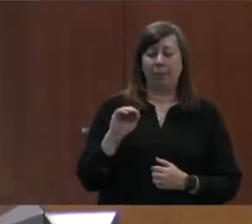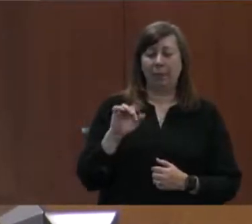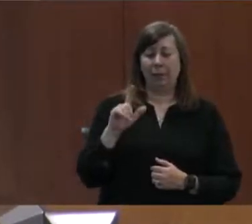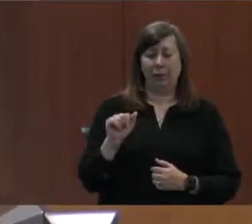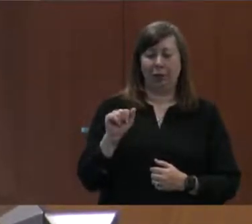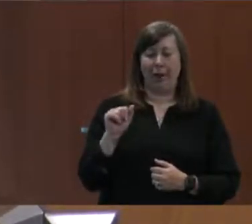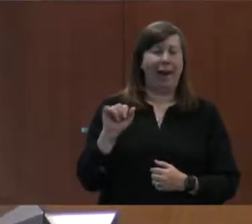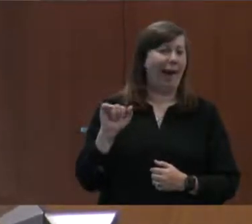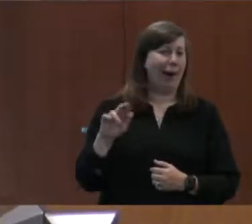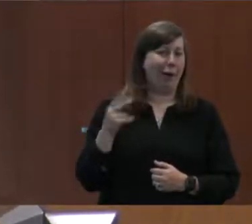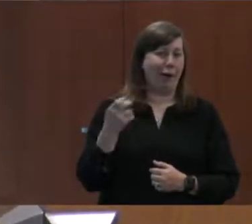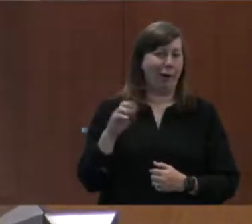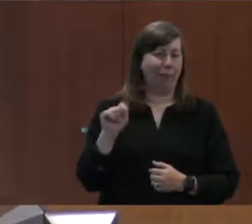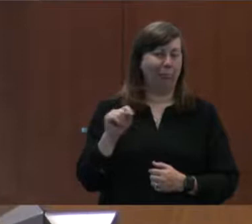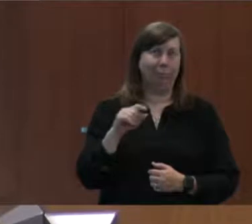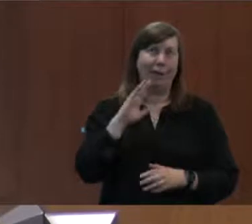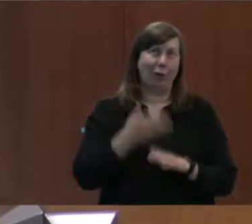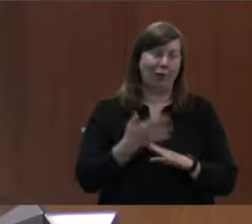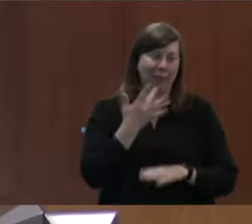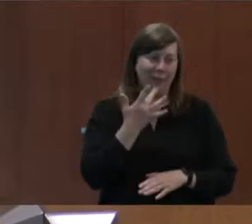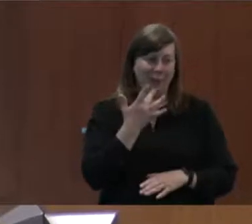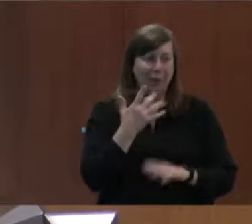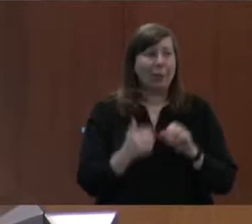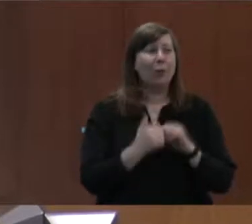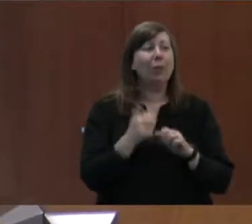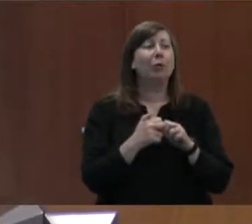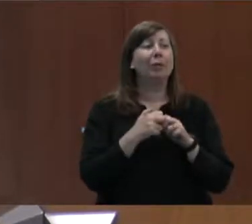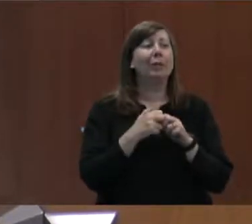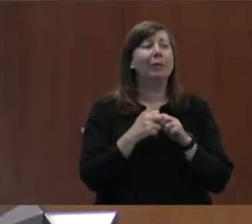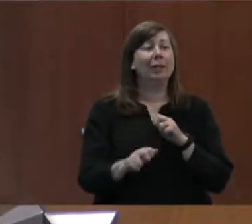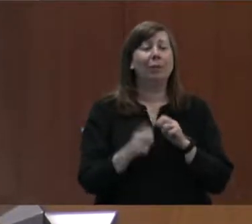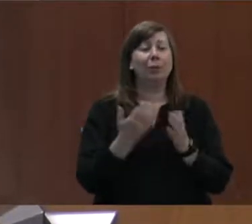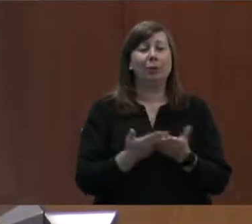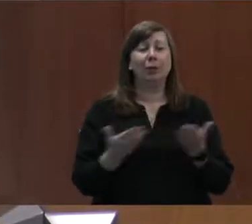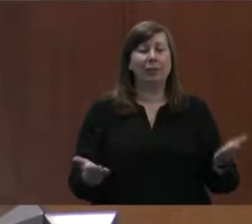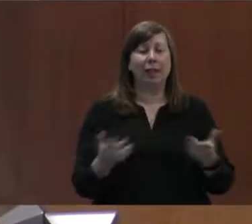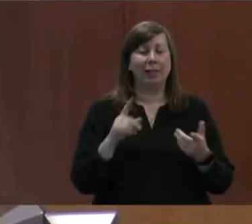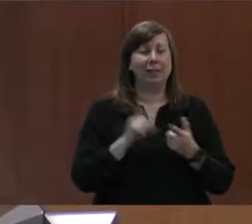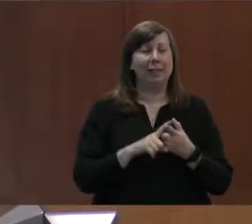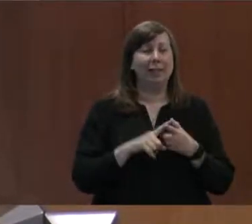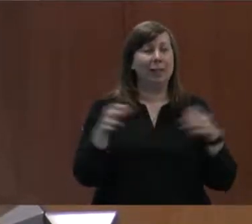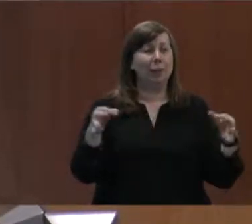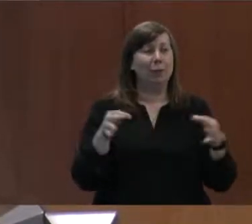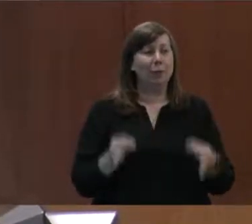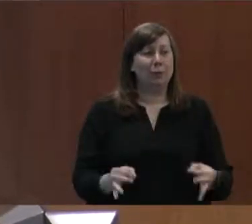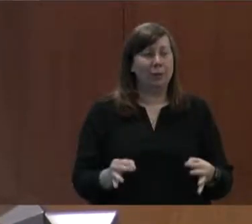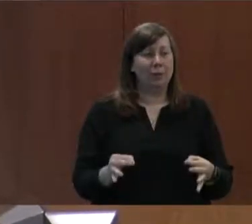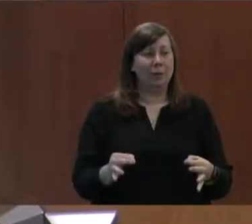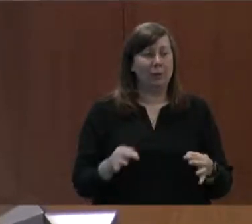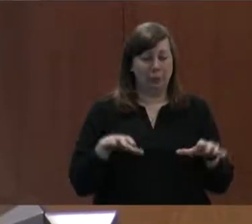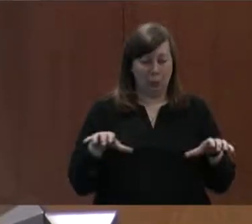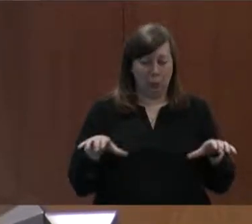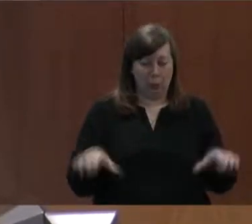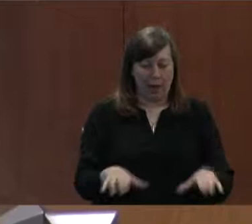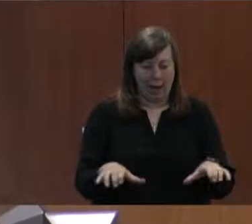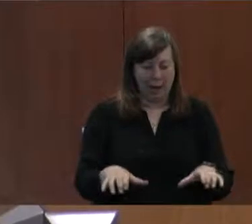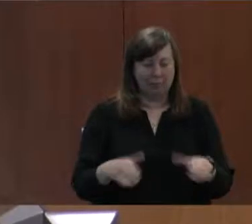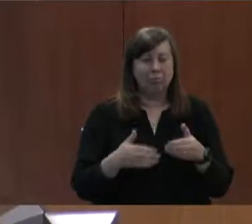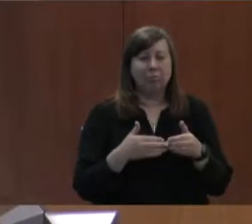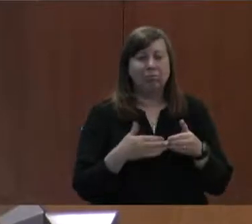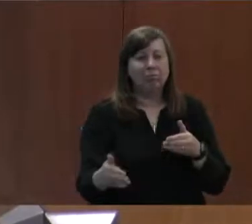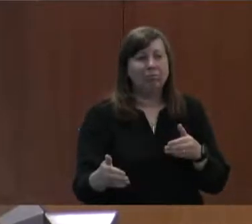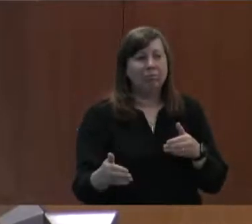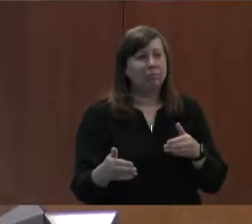my daughter's favorite. The most difficult thing is the decision to act. The rest